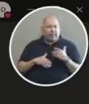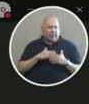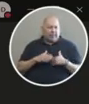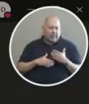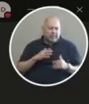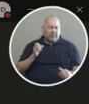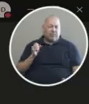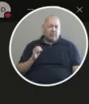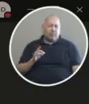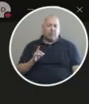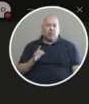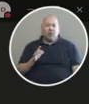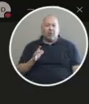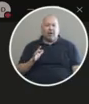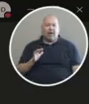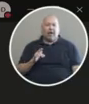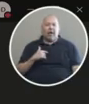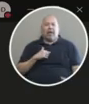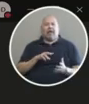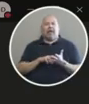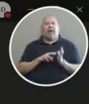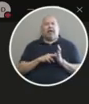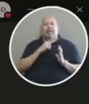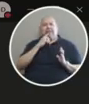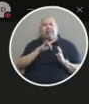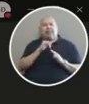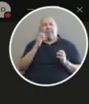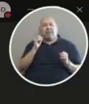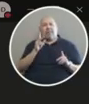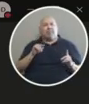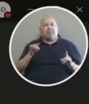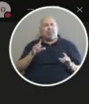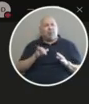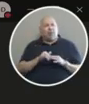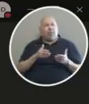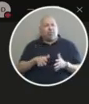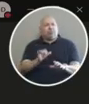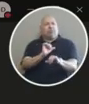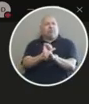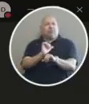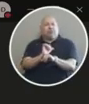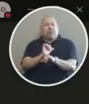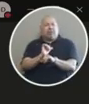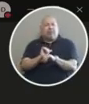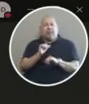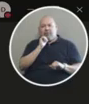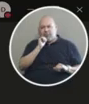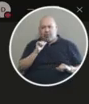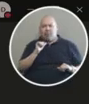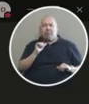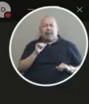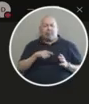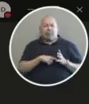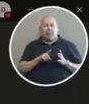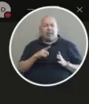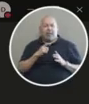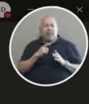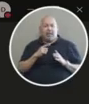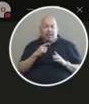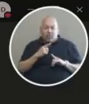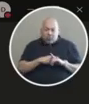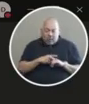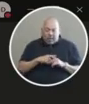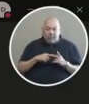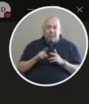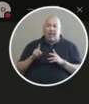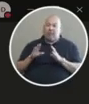center. And, you know, I mean this because, you know, many people are losing their jobs and they're not going to be able to either pay rent or pay their